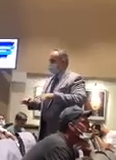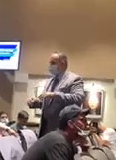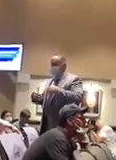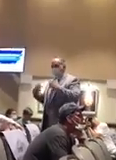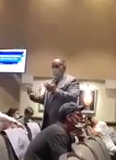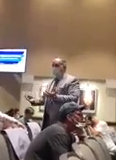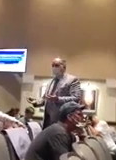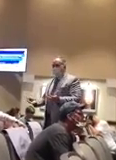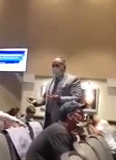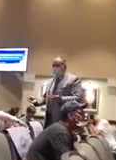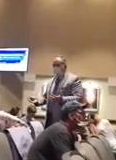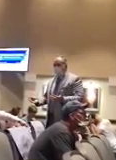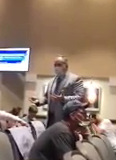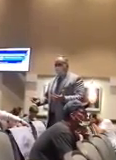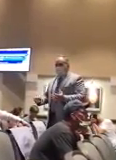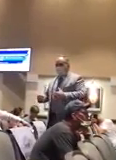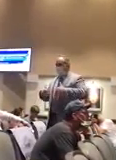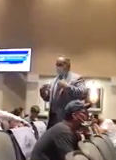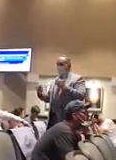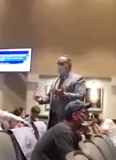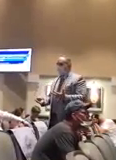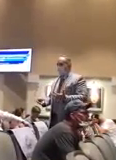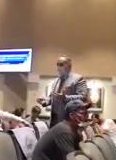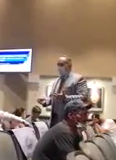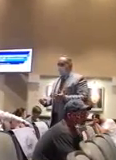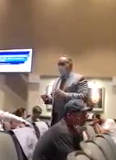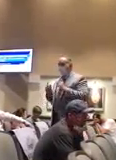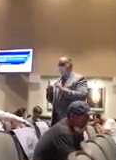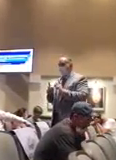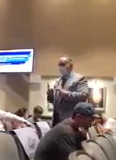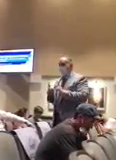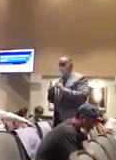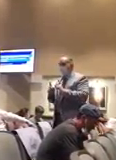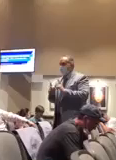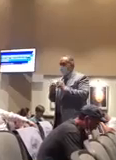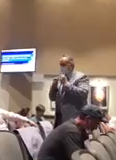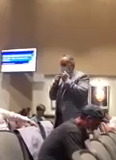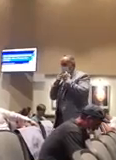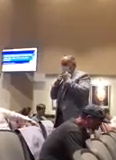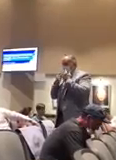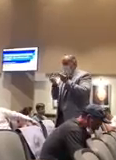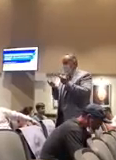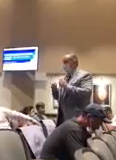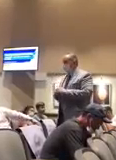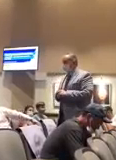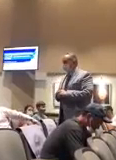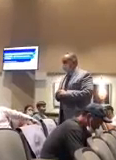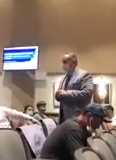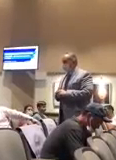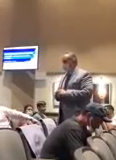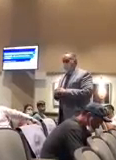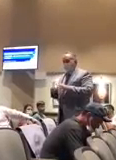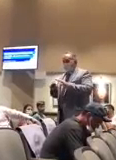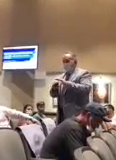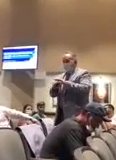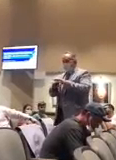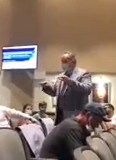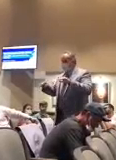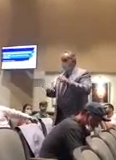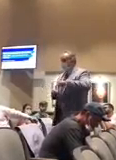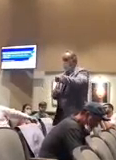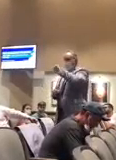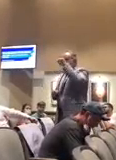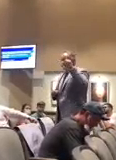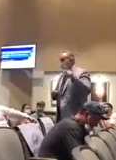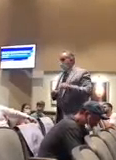next step. They want to hear from everyone. They want to go through that process. But right now, their policy says that everyone wears masks. That's